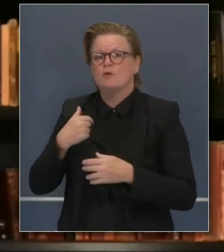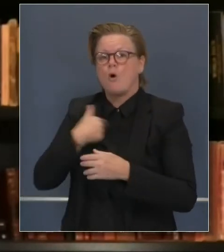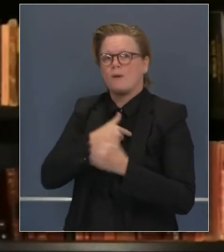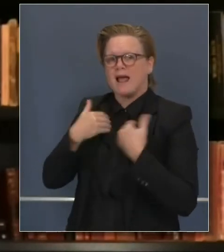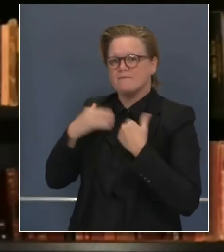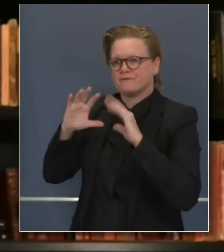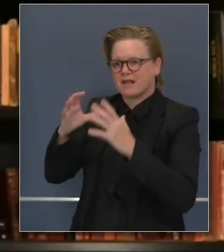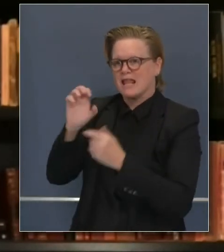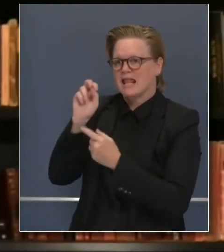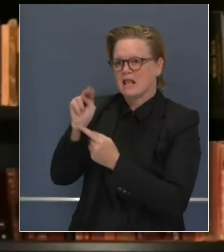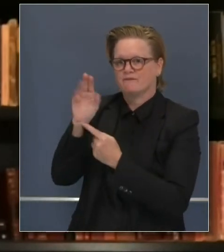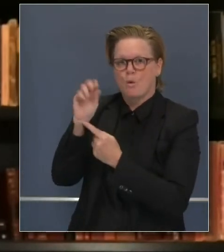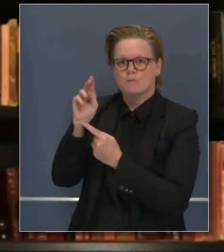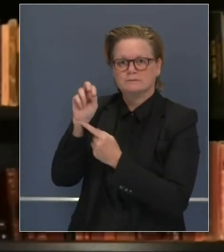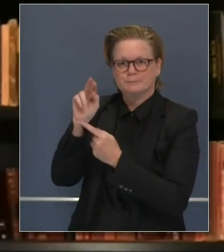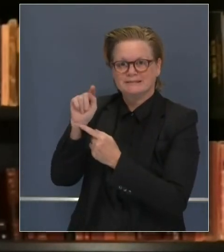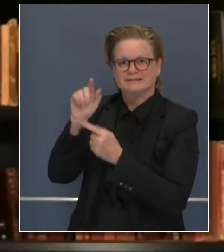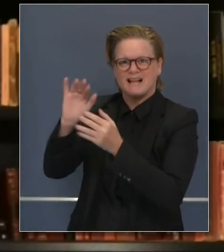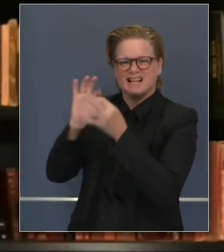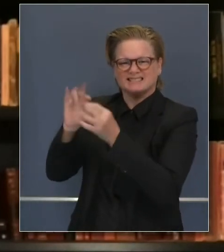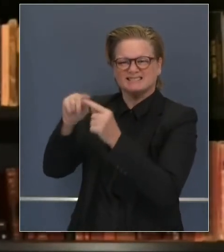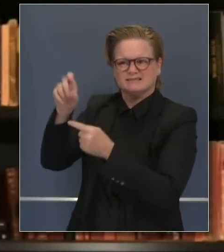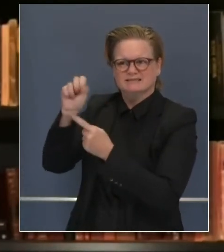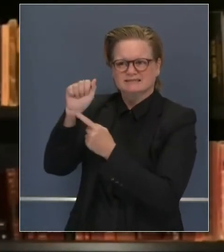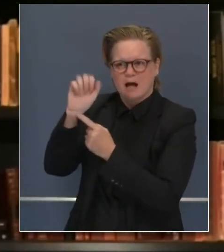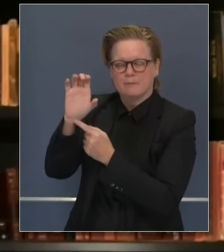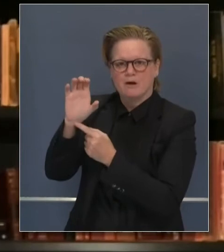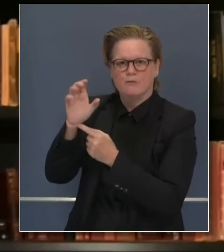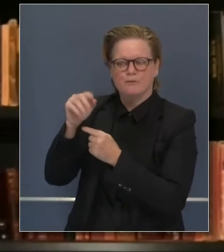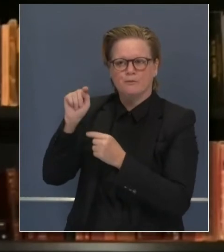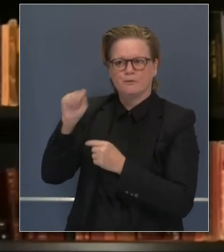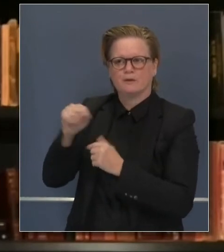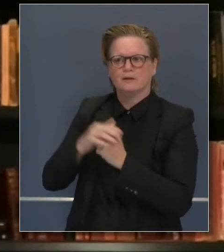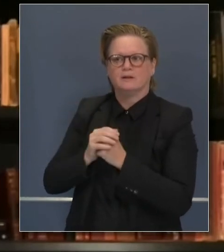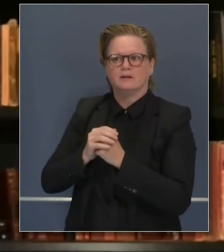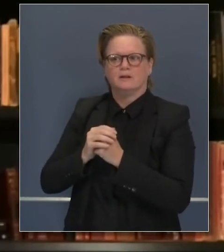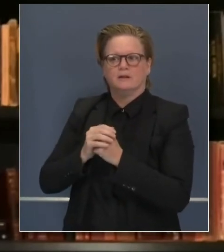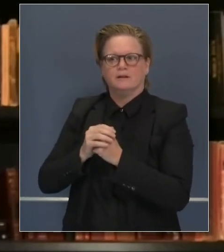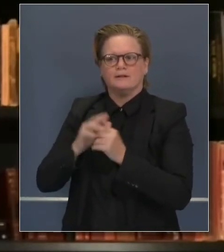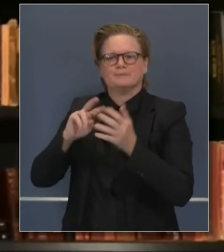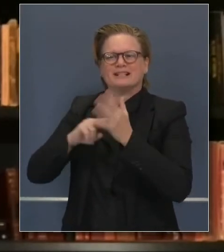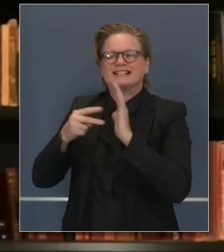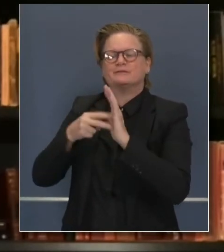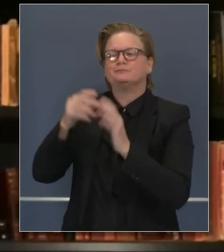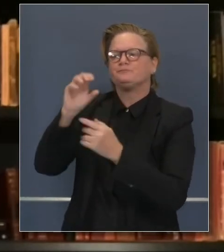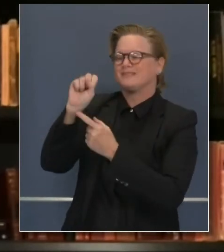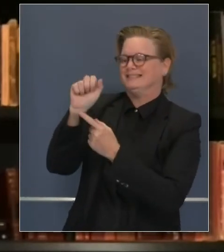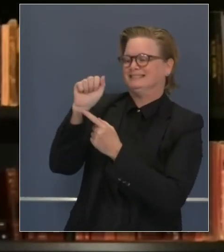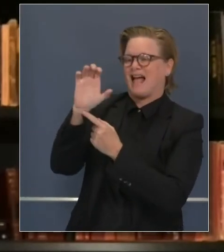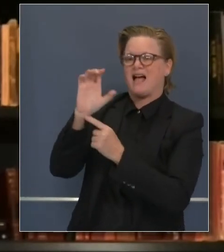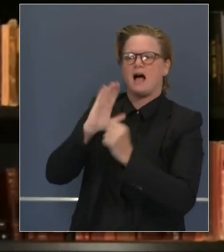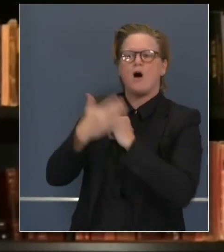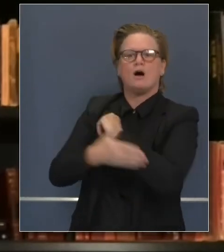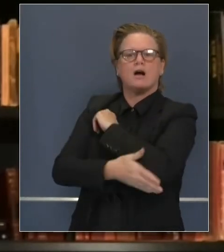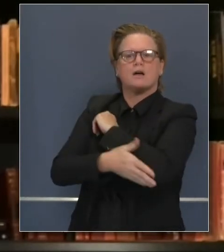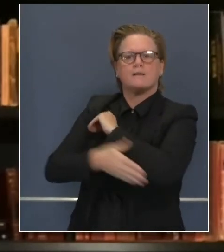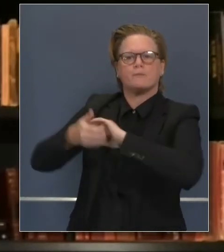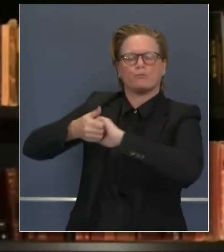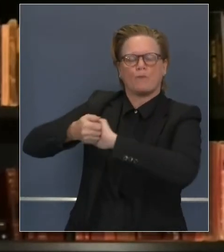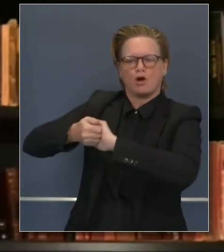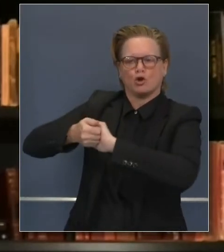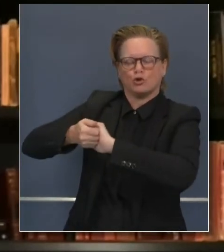of Cities, and forgive me if you don't know CSAC, it's our county partners. And we put together a protocol and a process. We